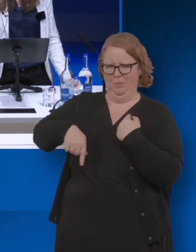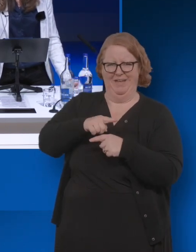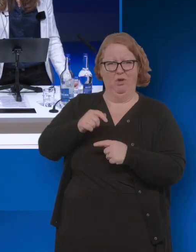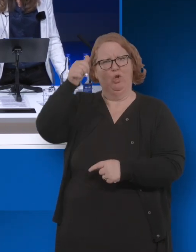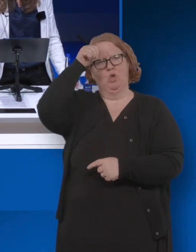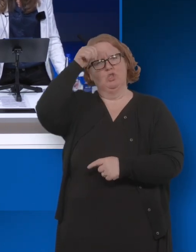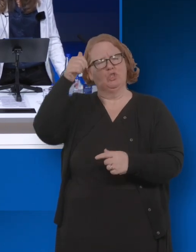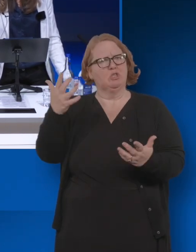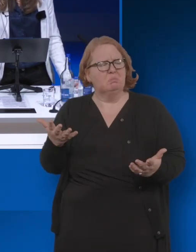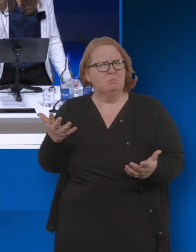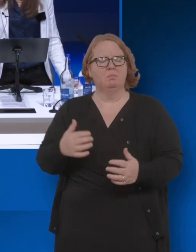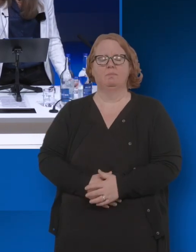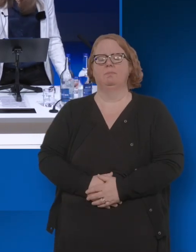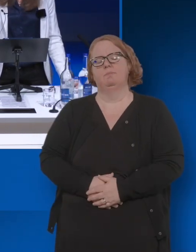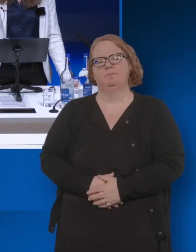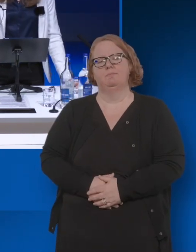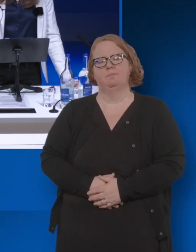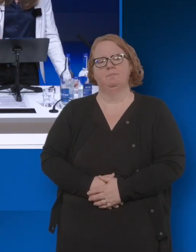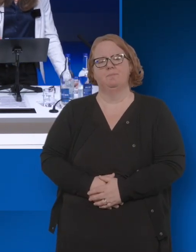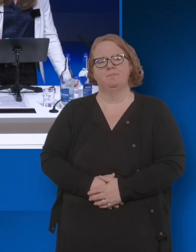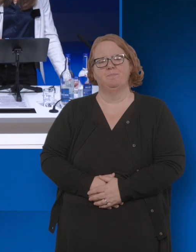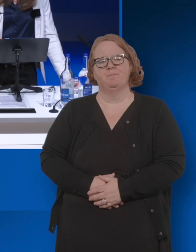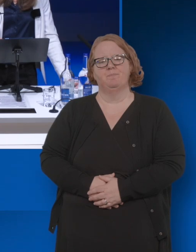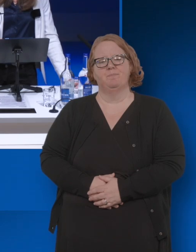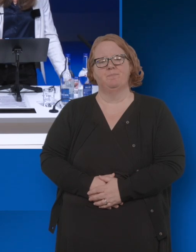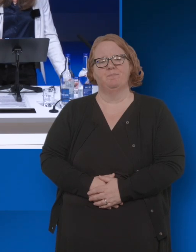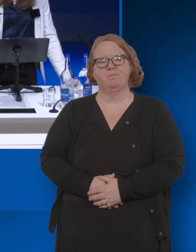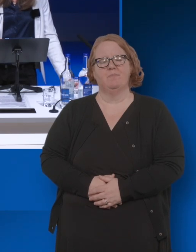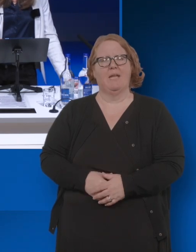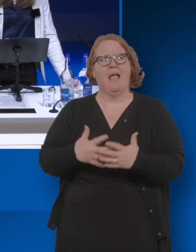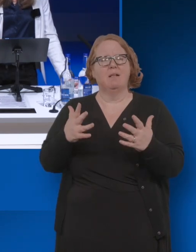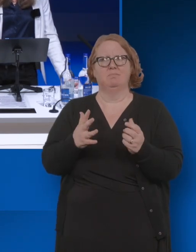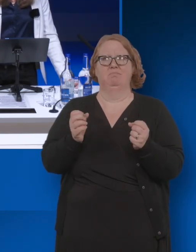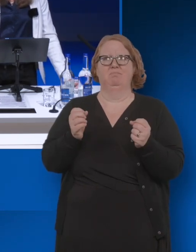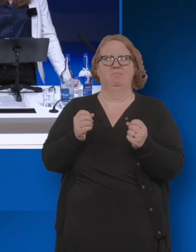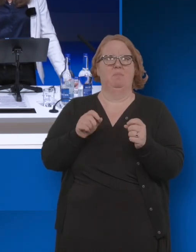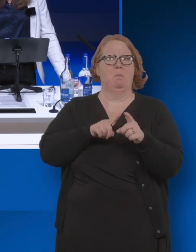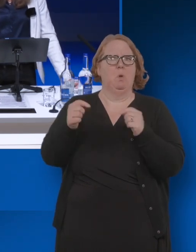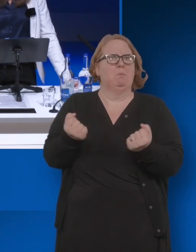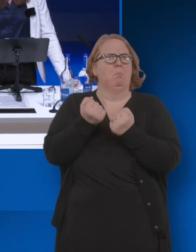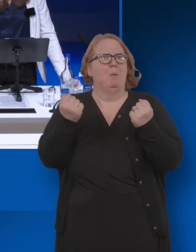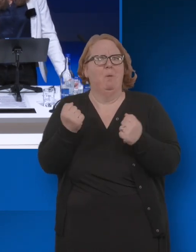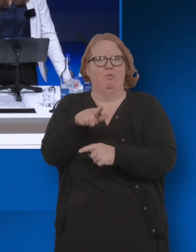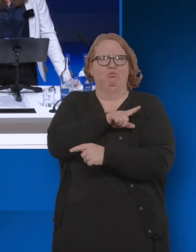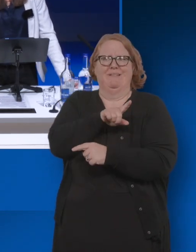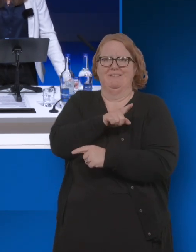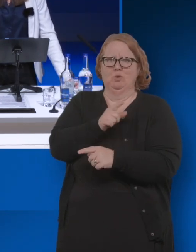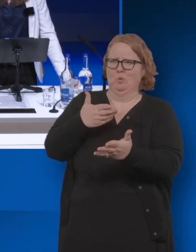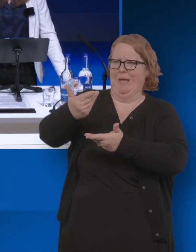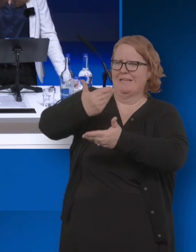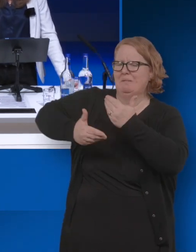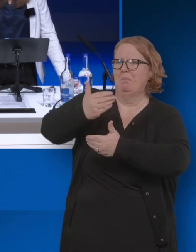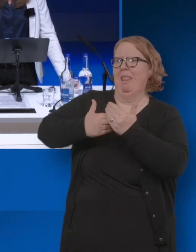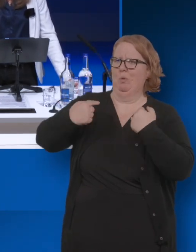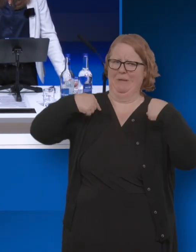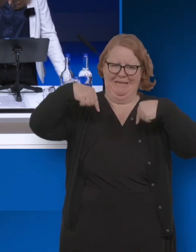beings? And what is the most persuasive explanation for why we find ourselves in this universe